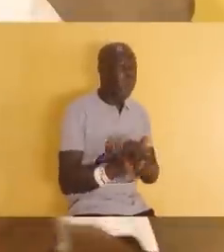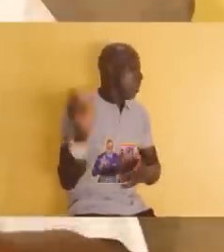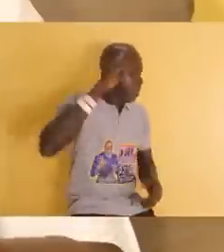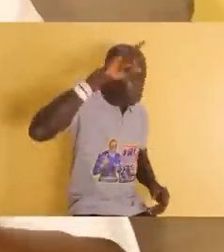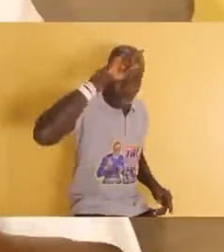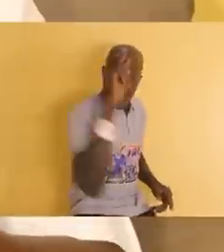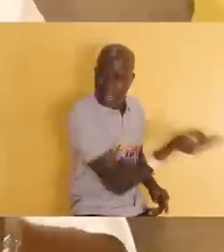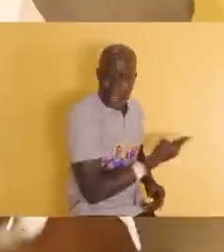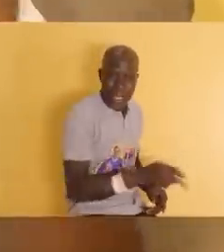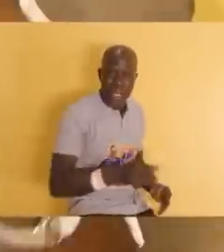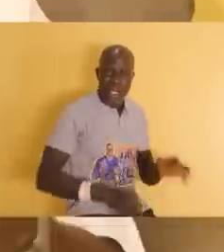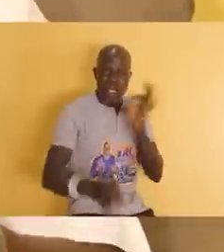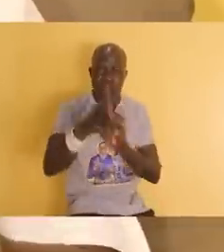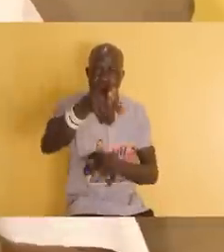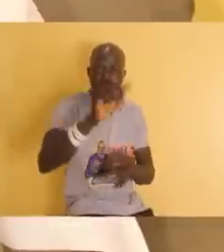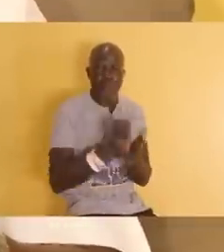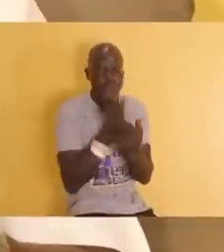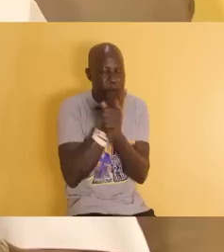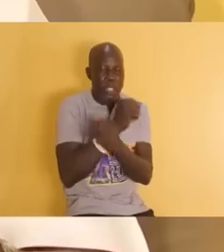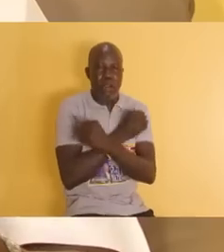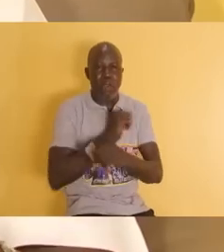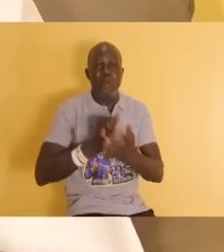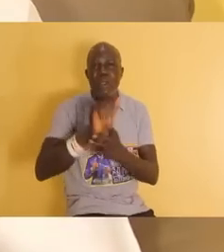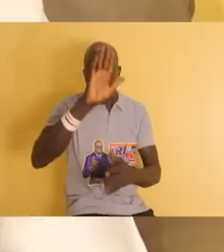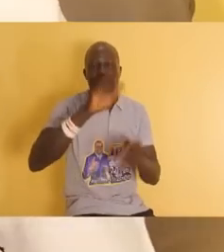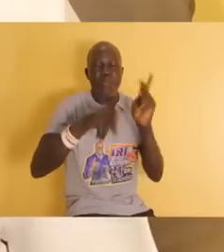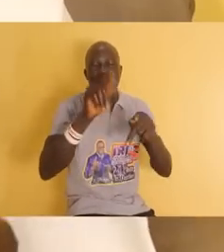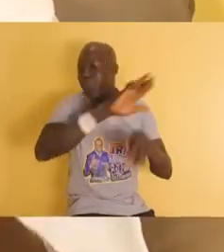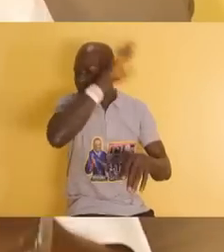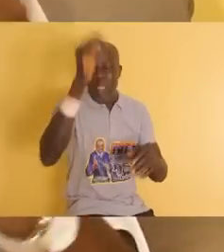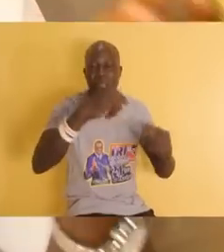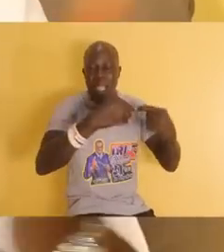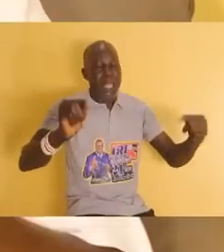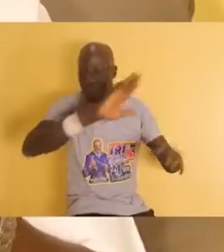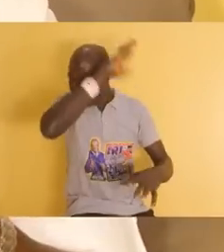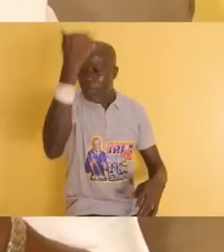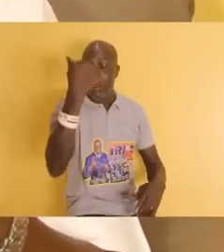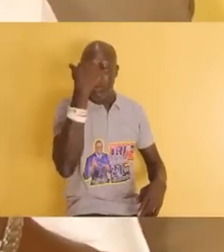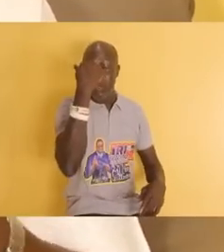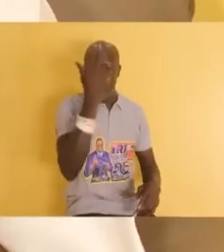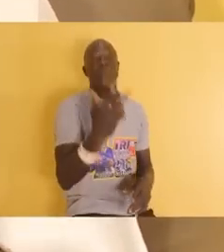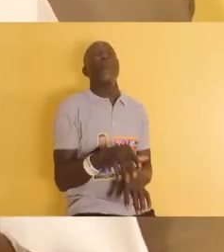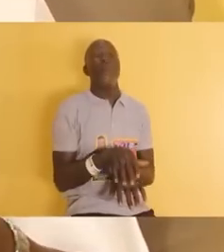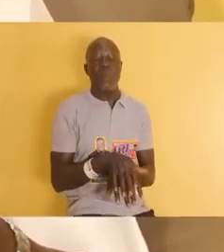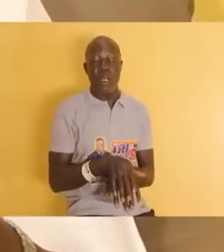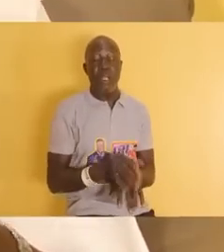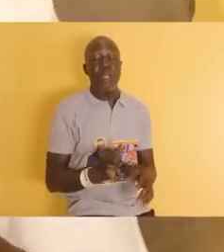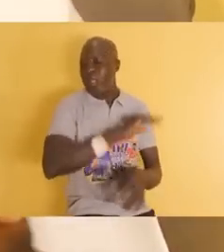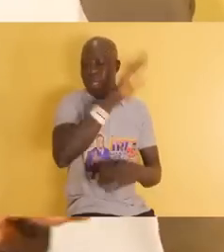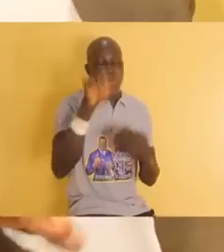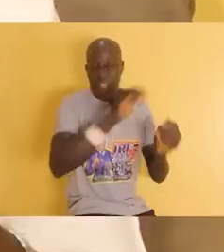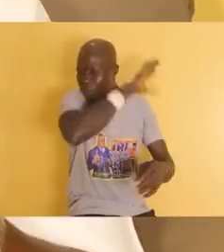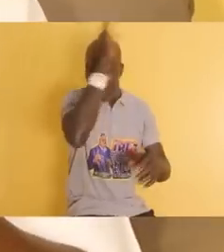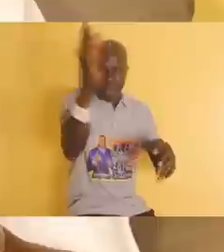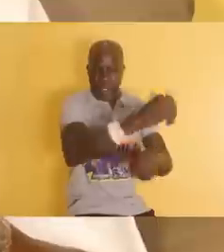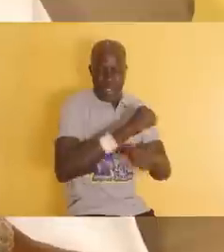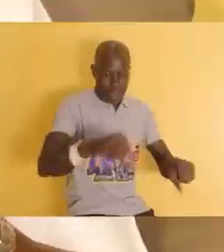support me, sir. You want your fair? You be loved. Are you the Bojula boy? Amen. Are you the